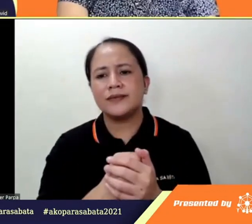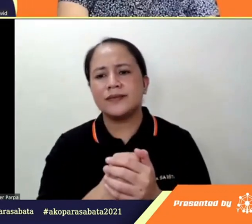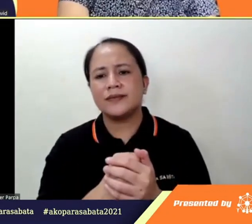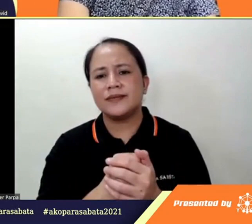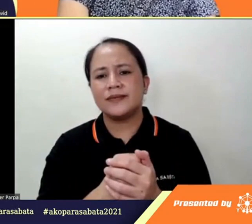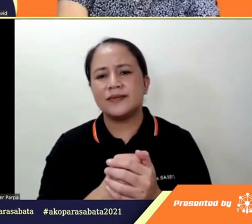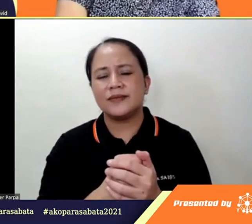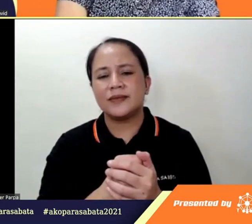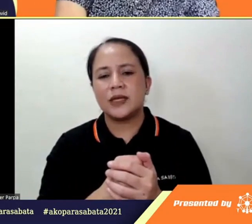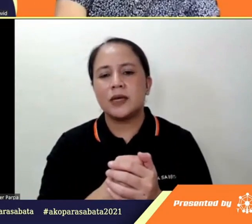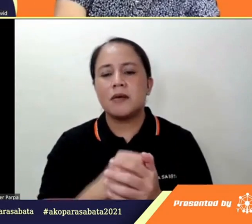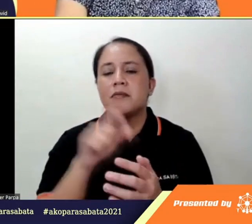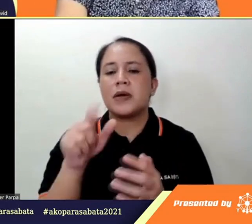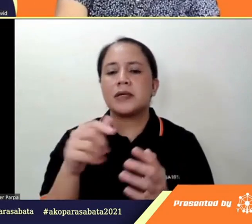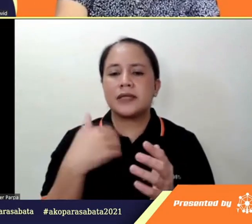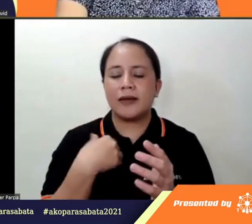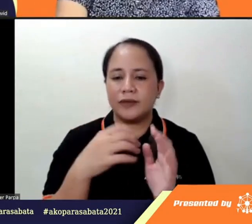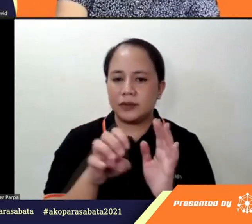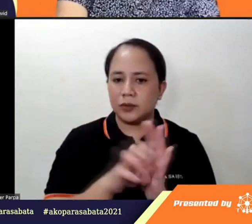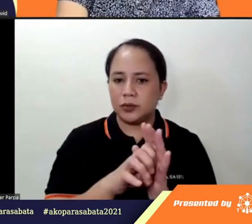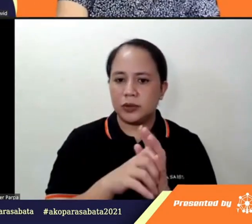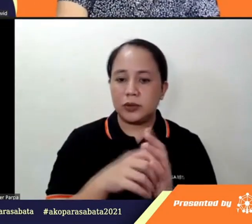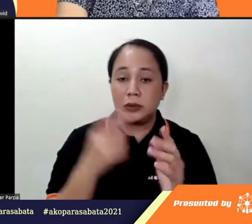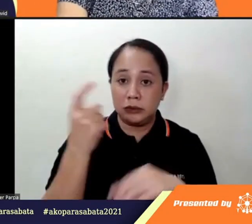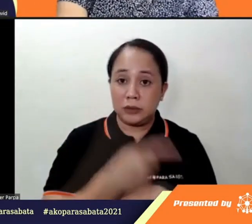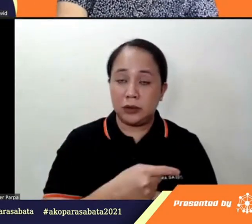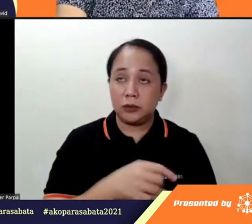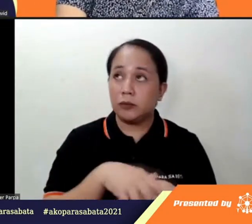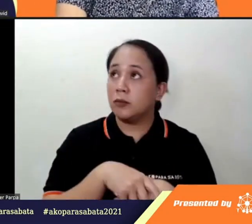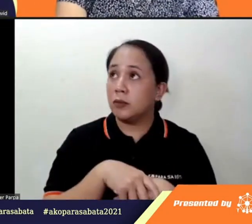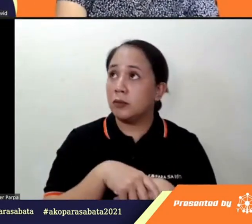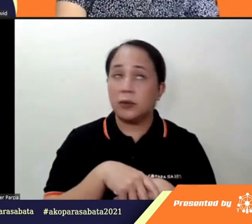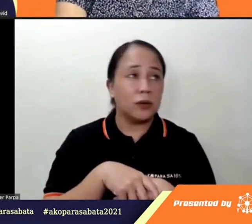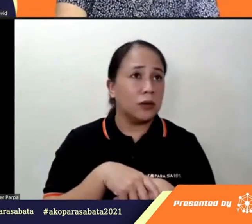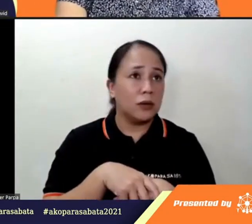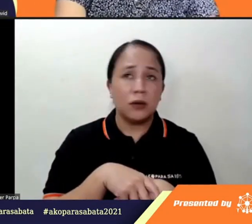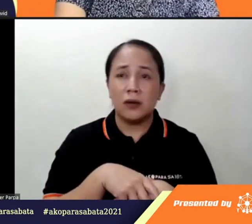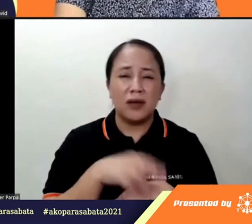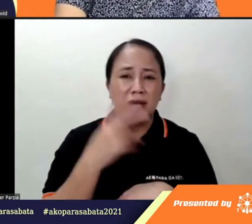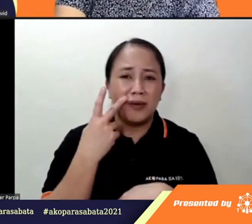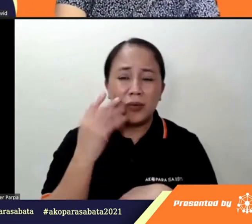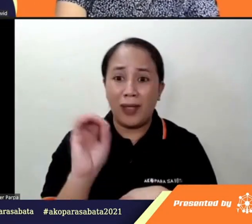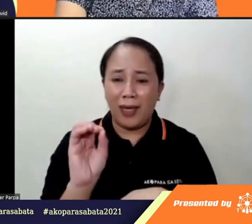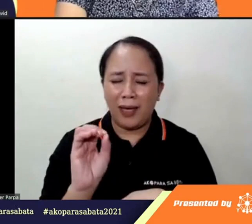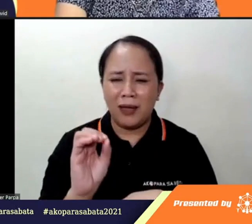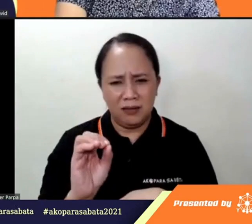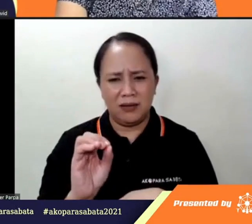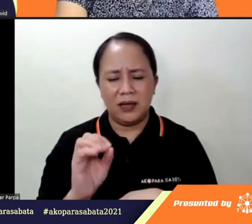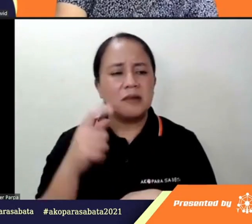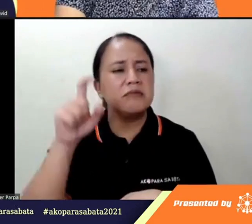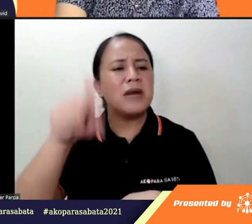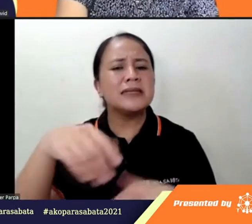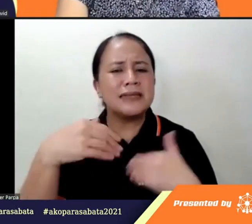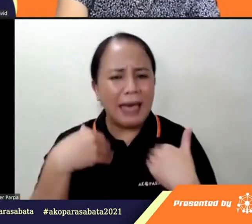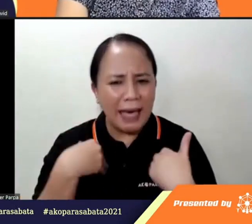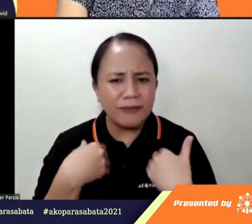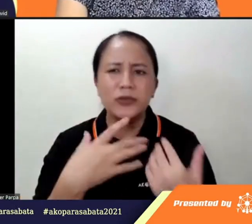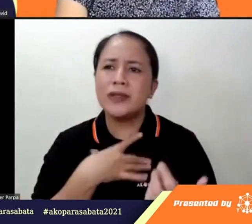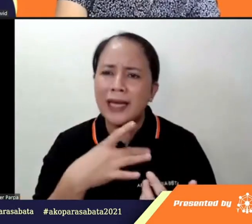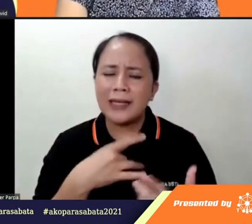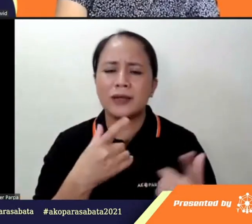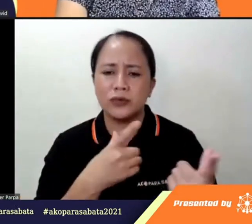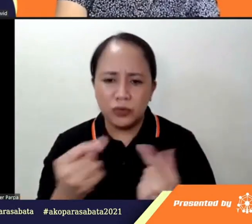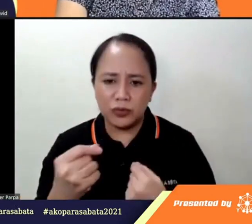Correct. You cannot have a day where you don't look forward to something. There must be something that you like